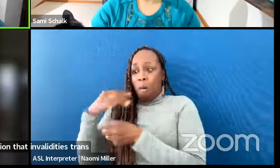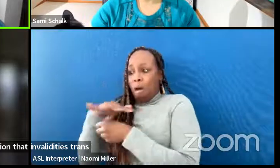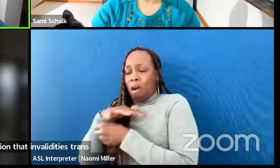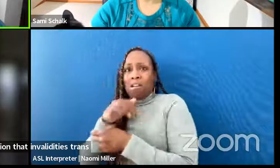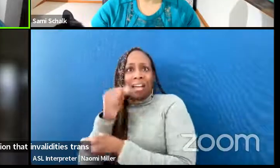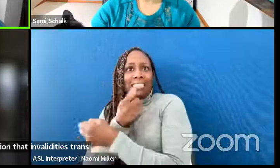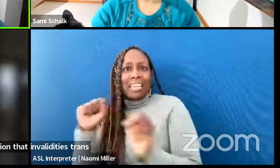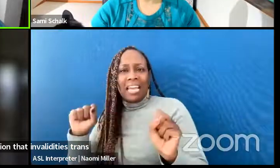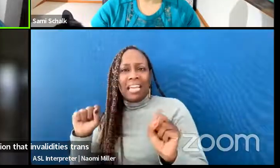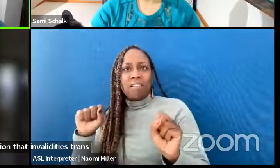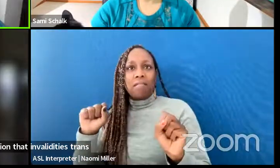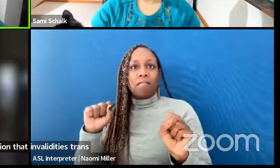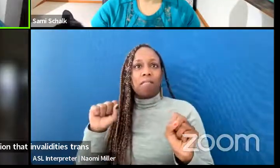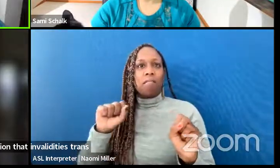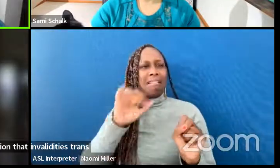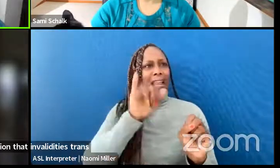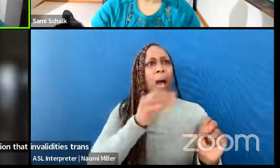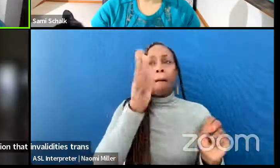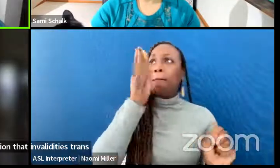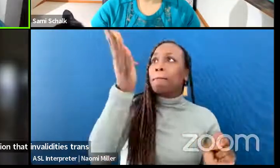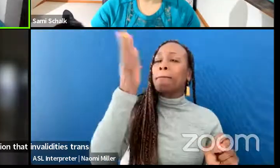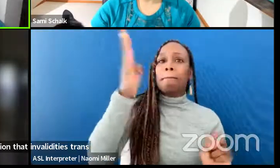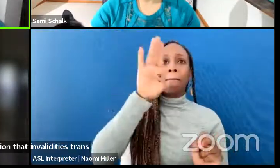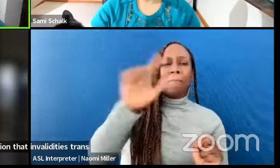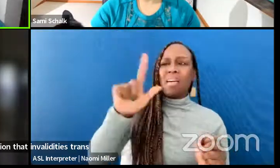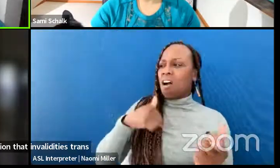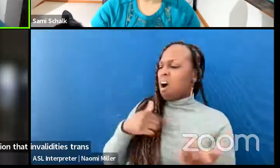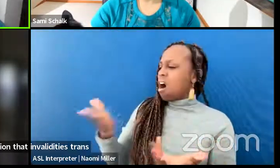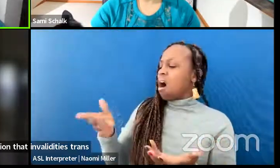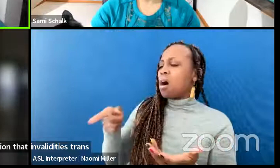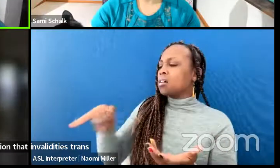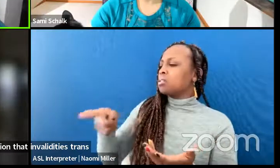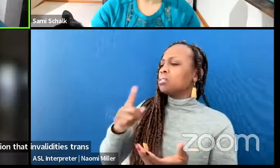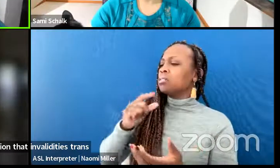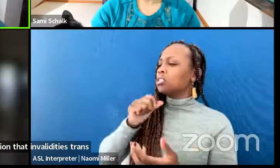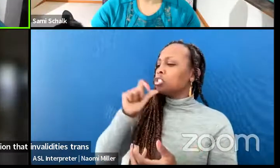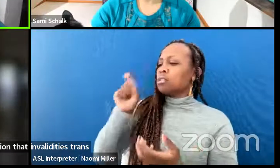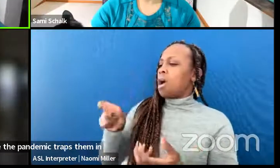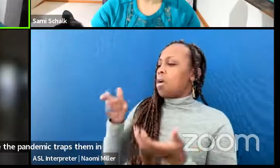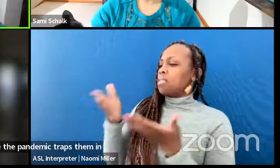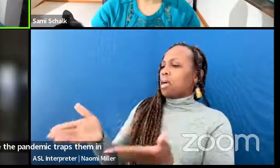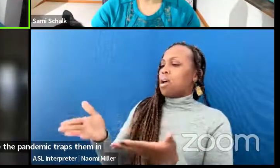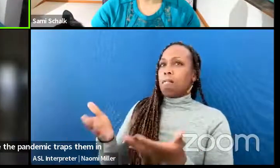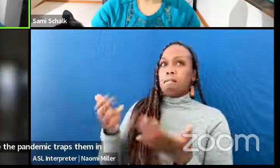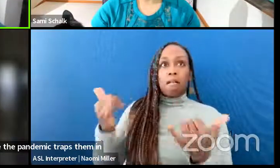that they should not exist and impedes their access to life-saving care.